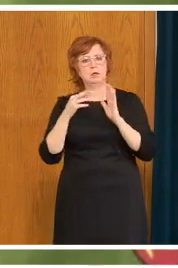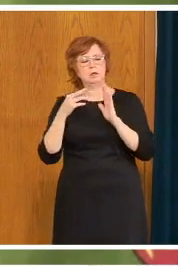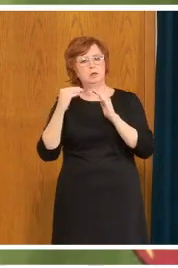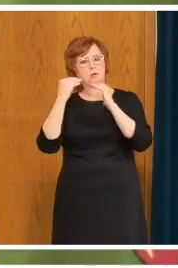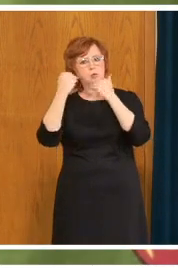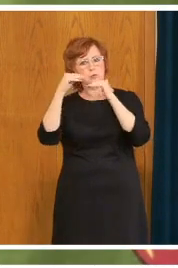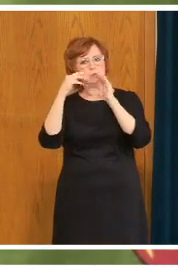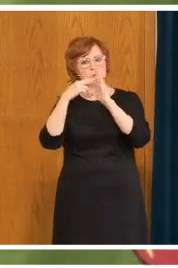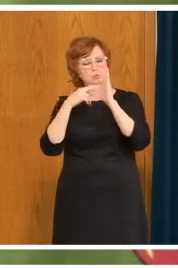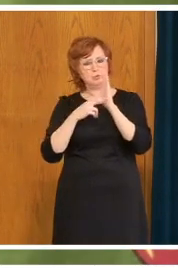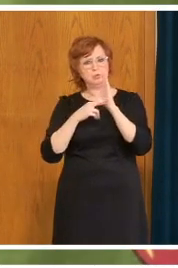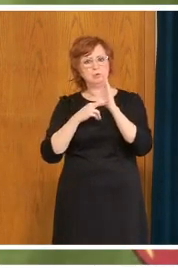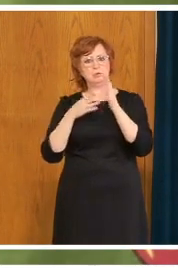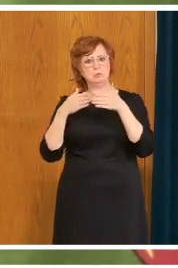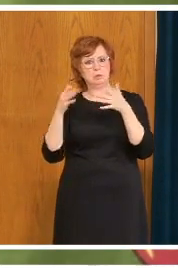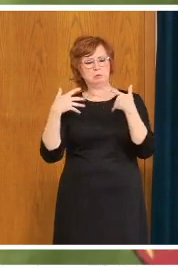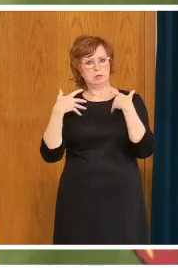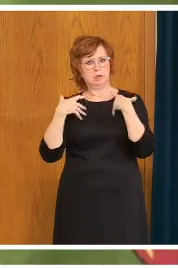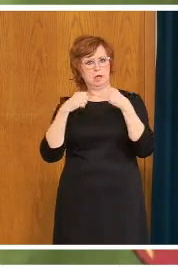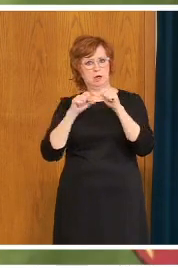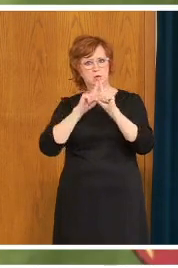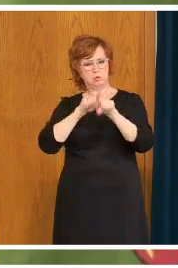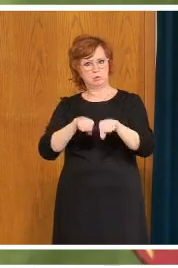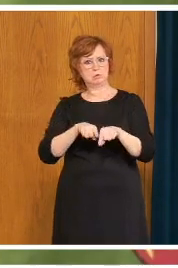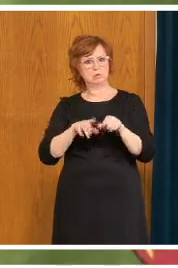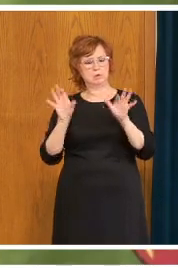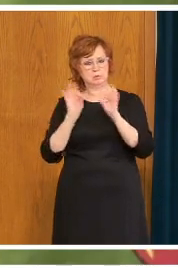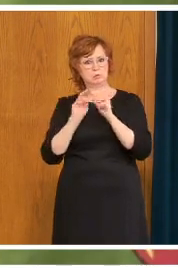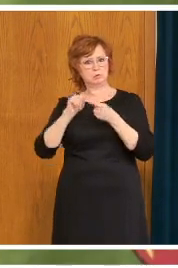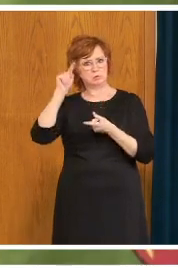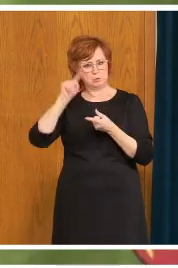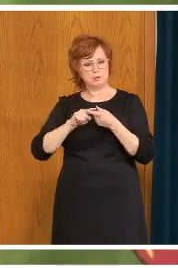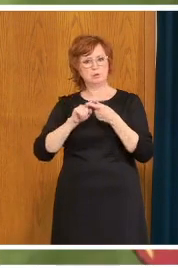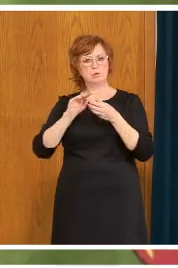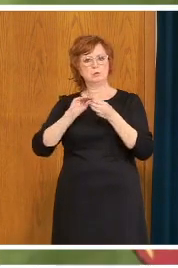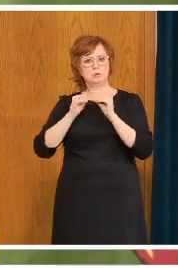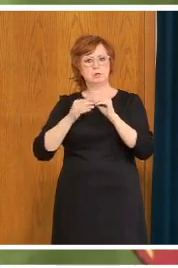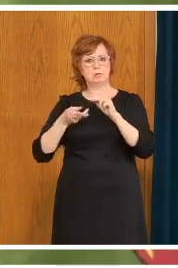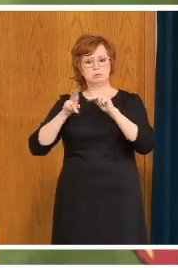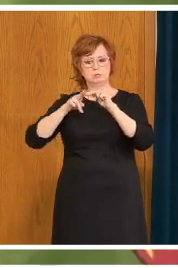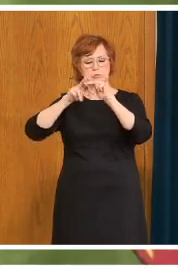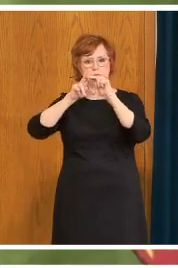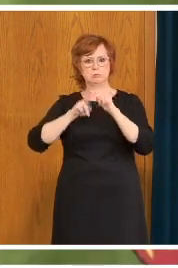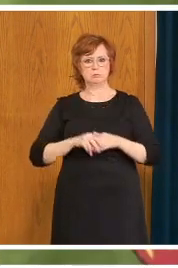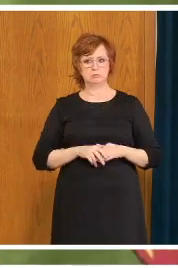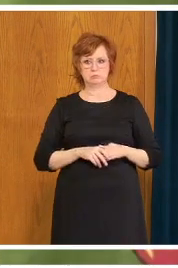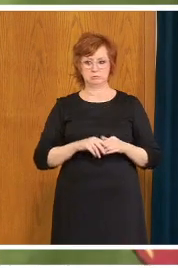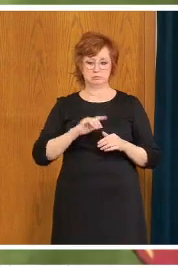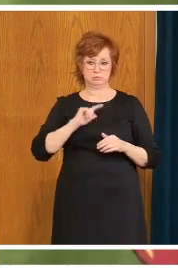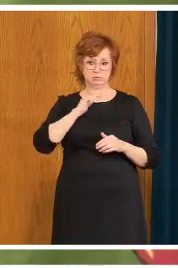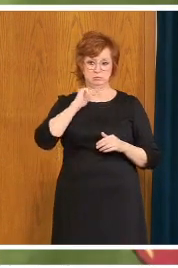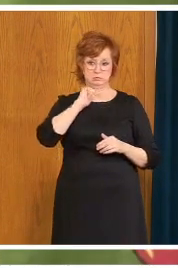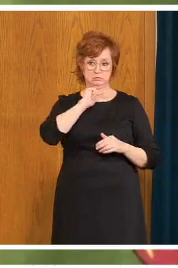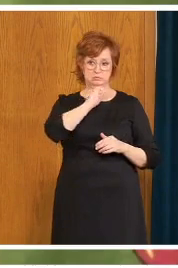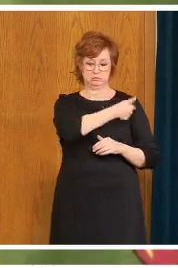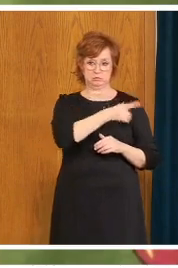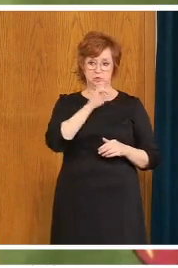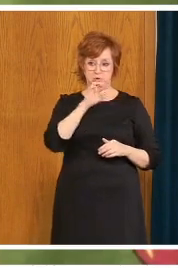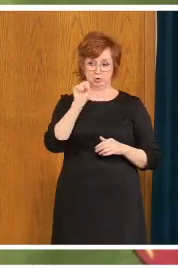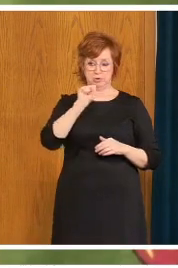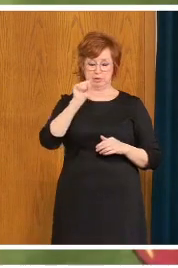we are using to be able to minimize the impact within our healthcare system in our communities until we get to that goal line. So maybe I'll get Dr. Shahab